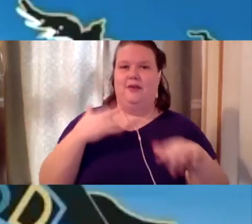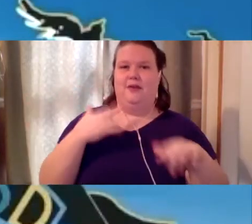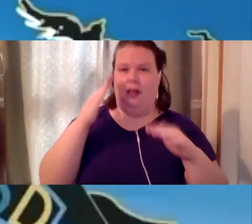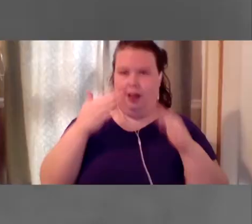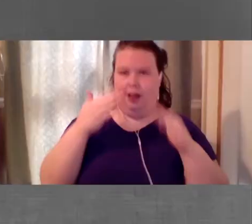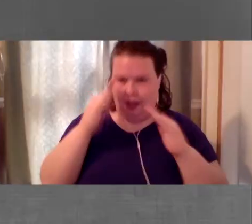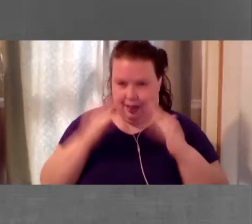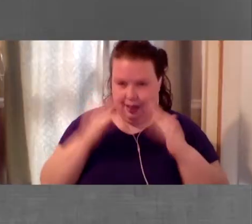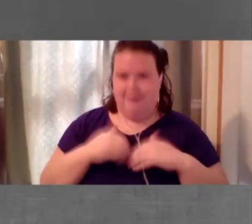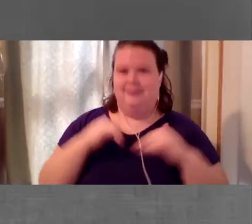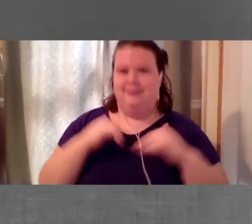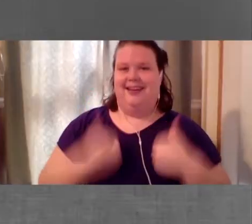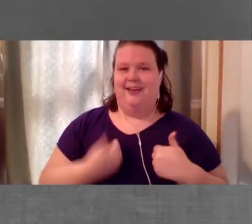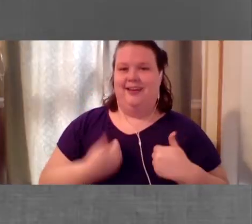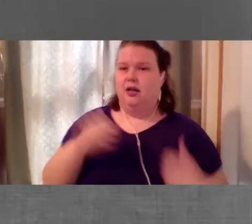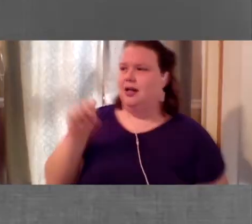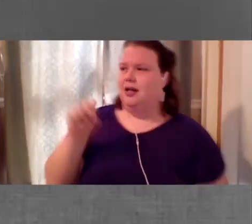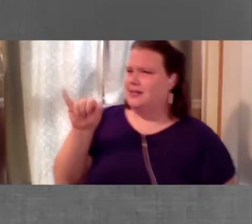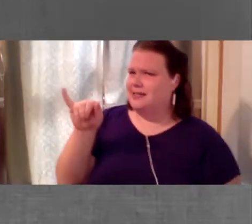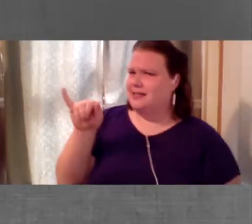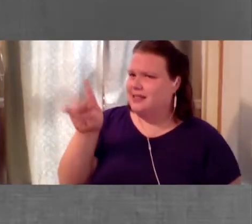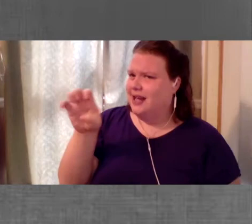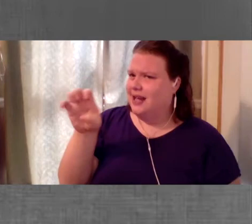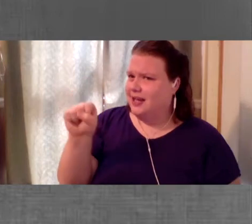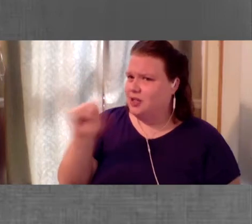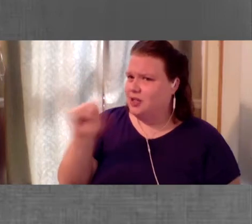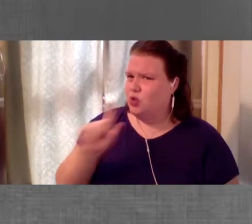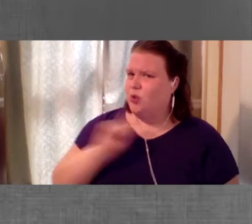Mr. Sykes, I think you're on mute.